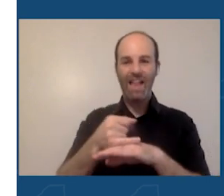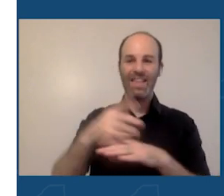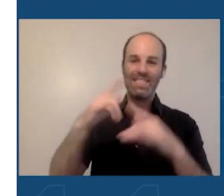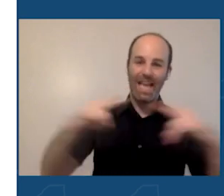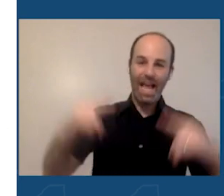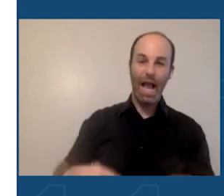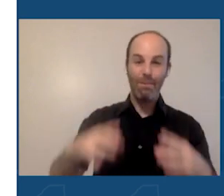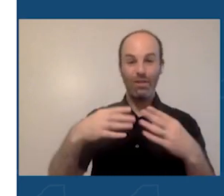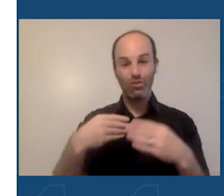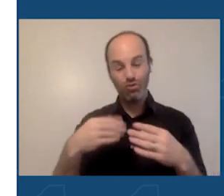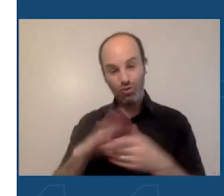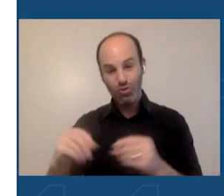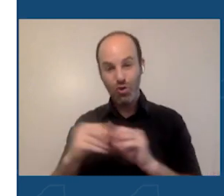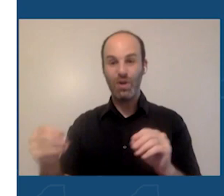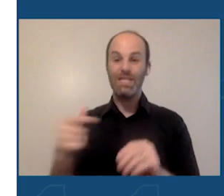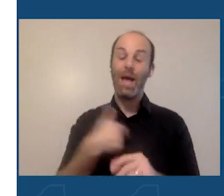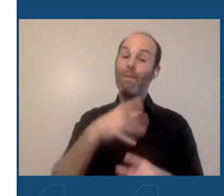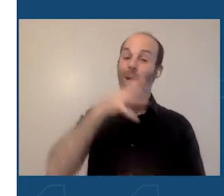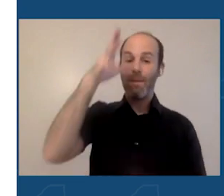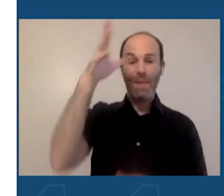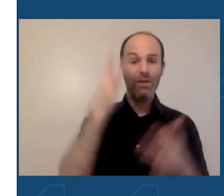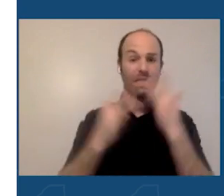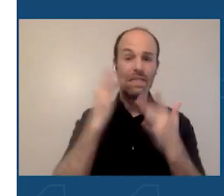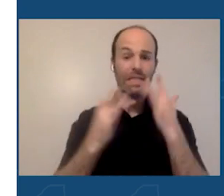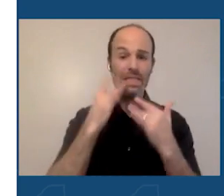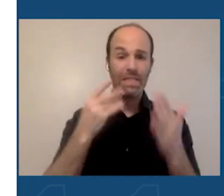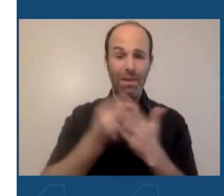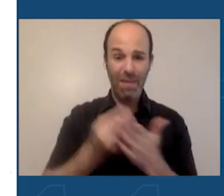would scrounge together, throw their 6 kids in the back of